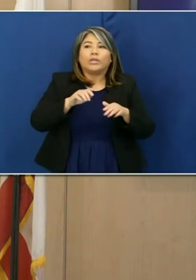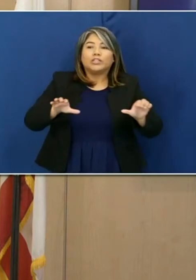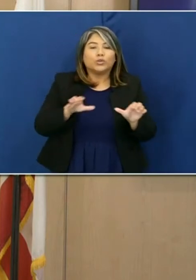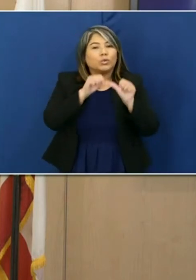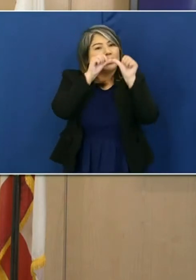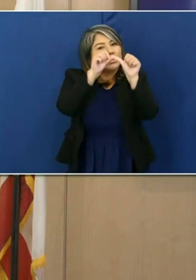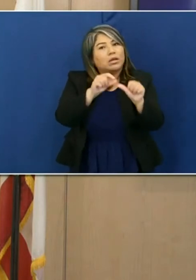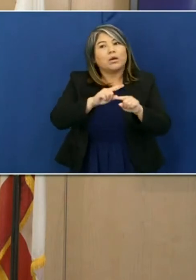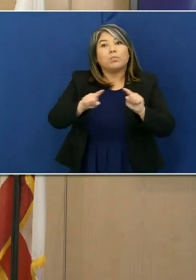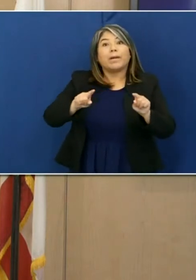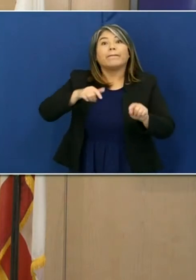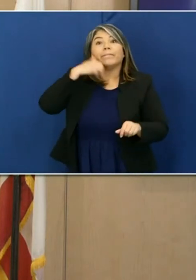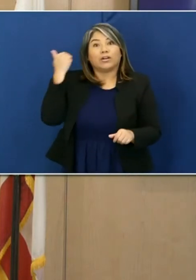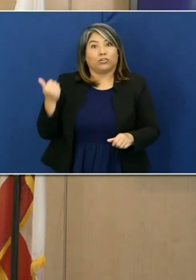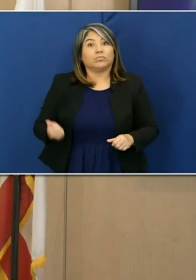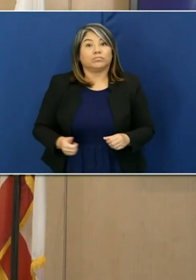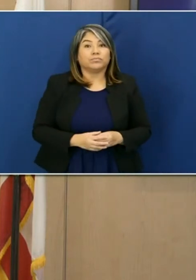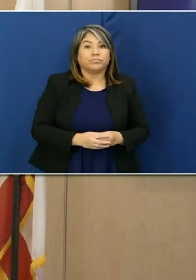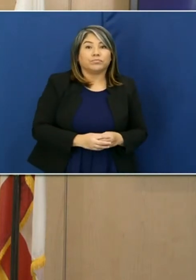better.